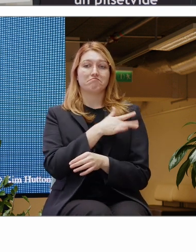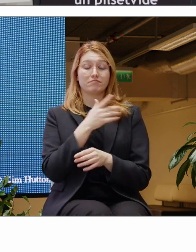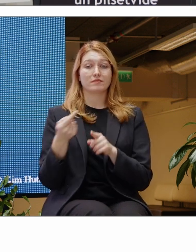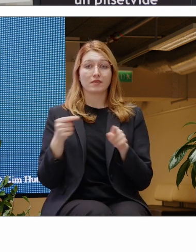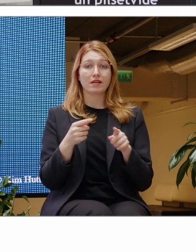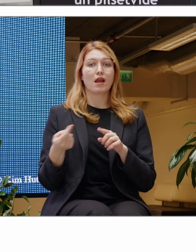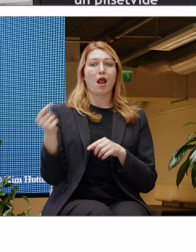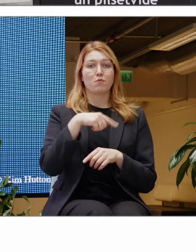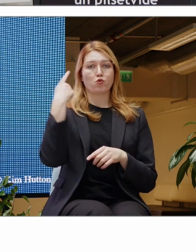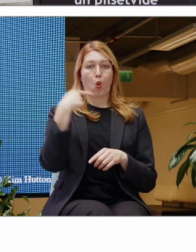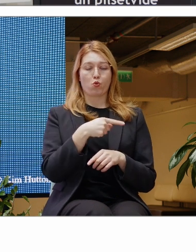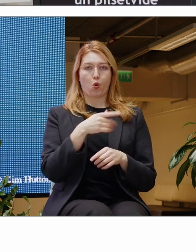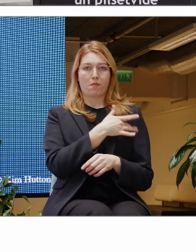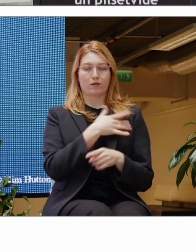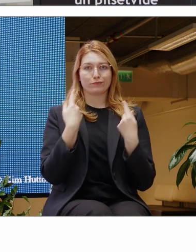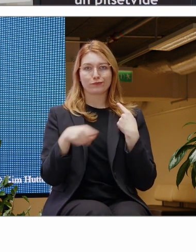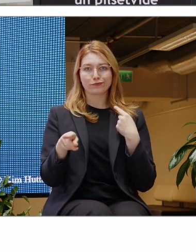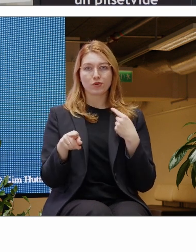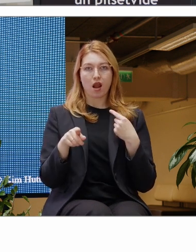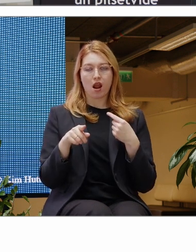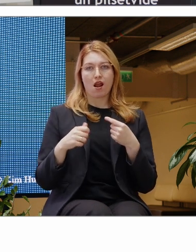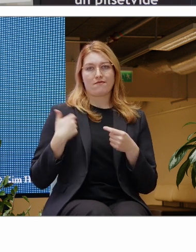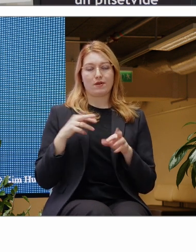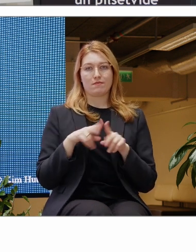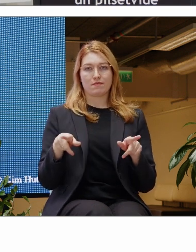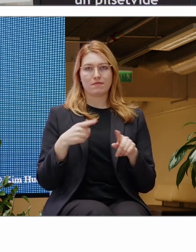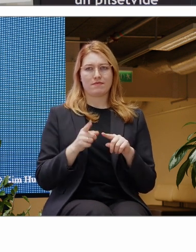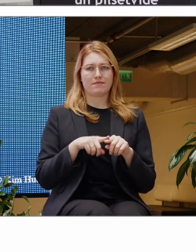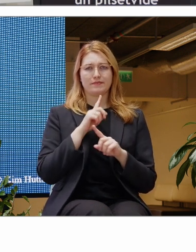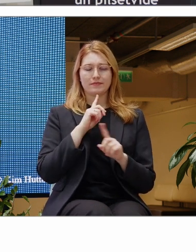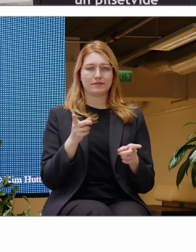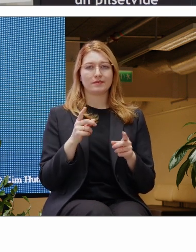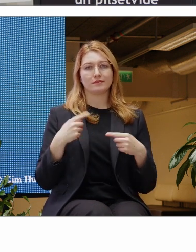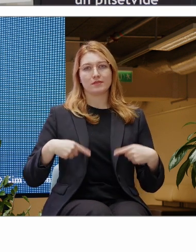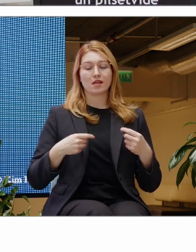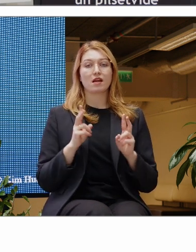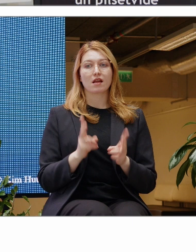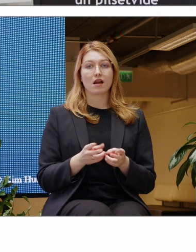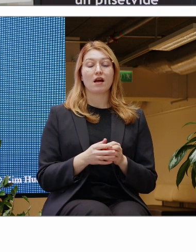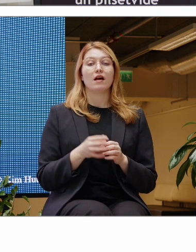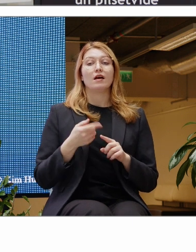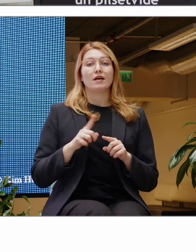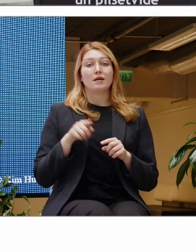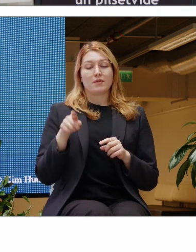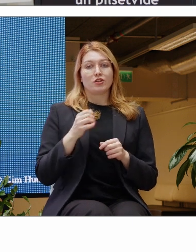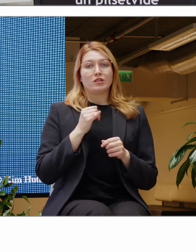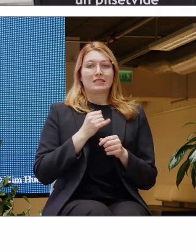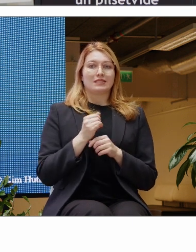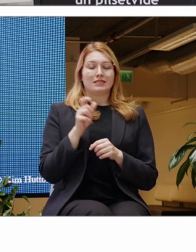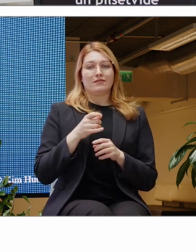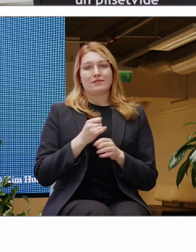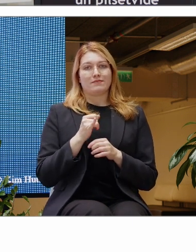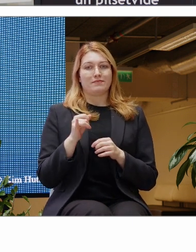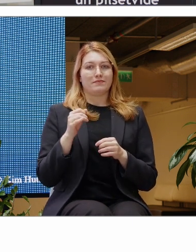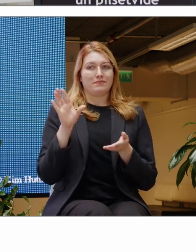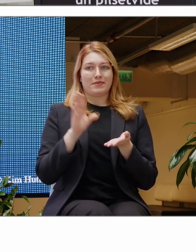rules were different. A member of staff is not allowed to push somebody with a wheelchair. So that end-to-end journey experience was not truly